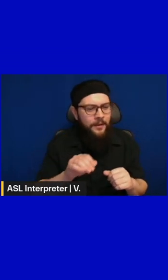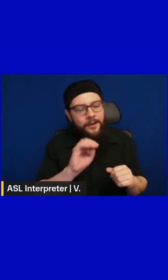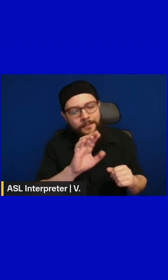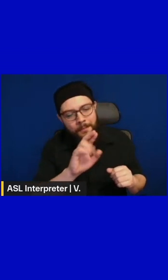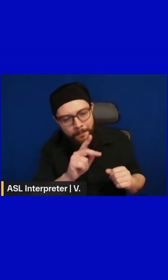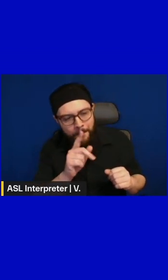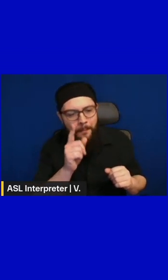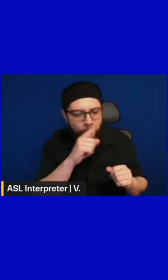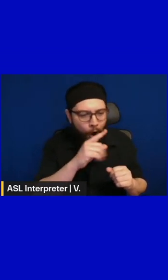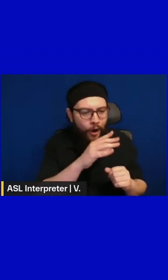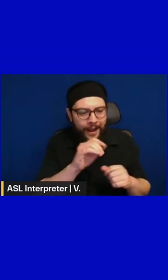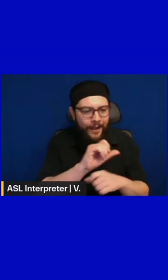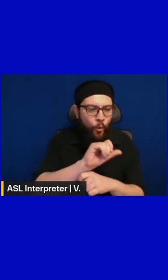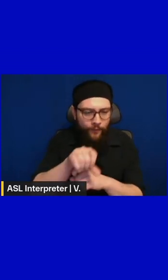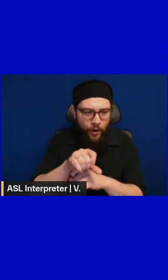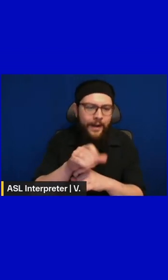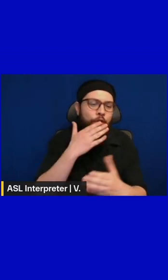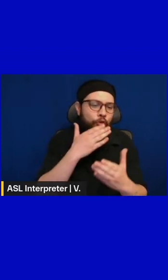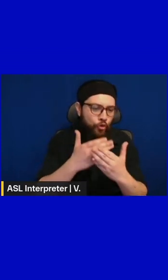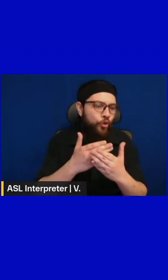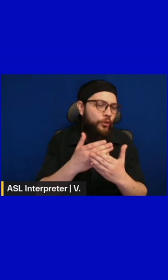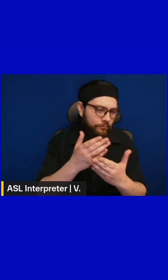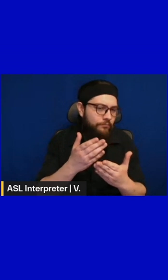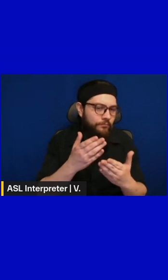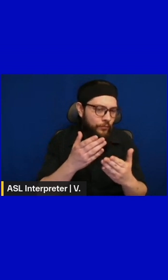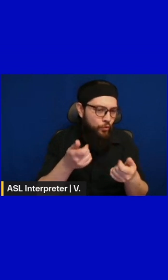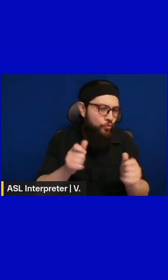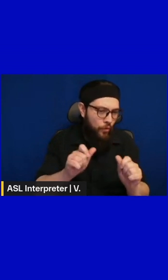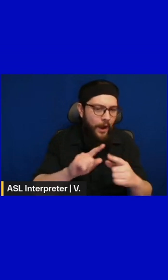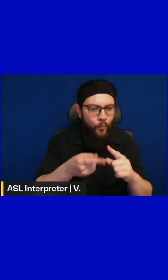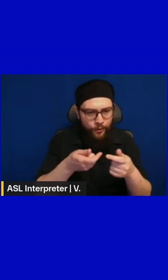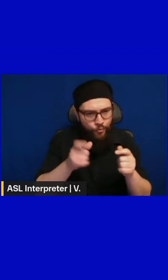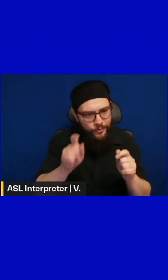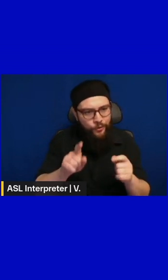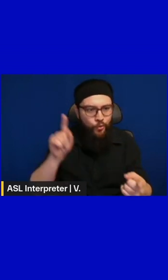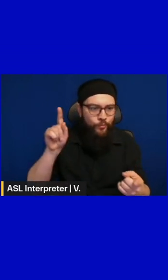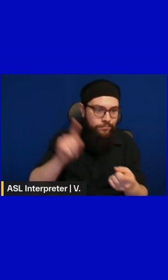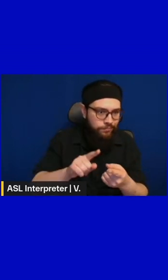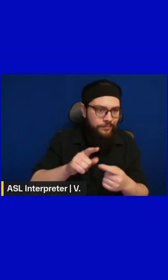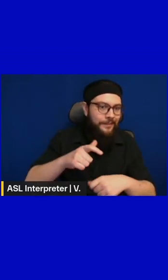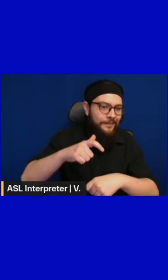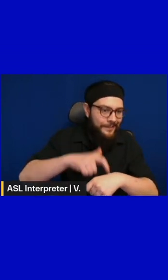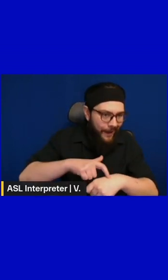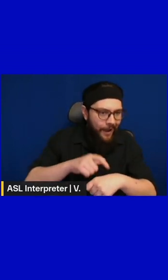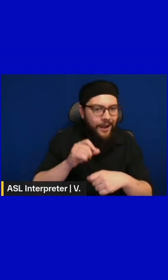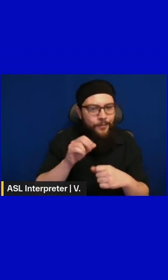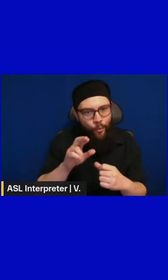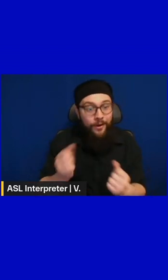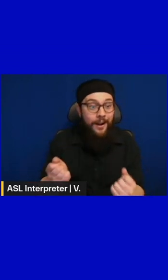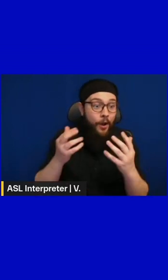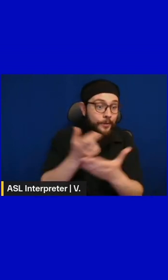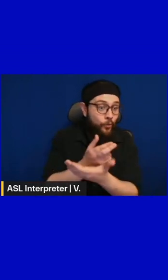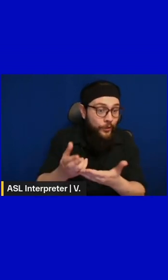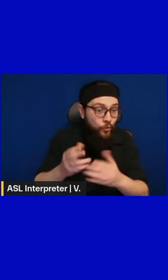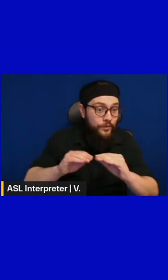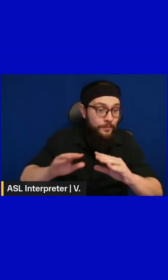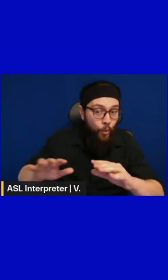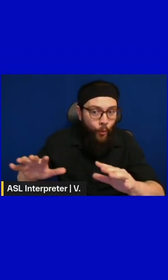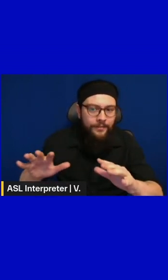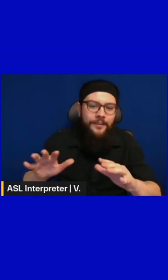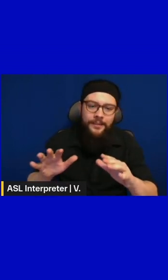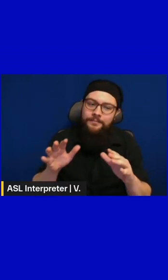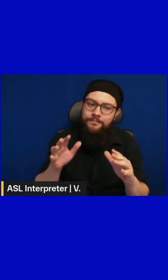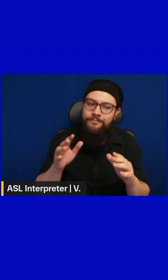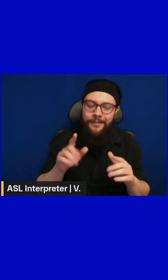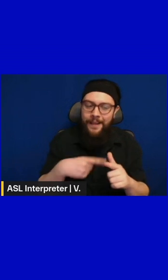good things to look at when you need to cut down the time or how many resources are being deployed in order to validate